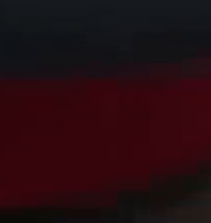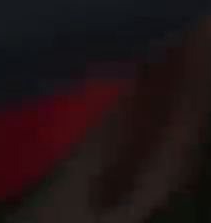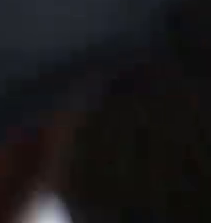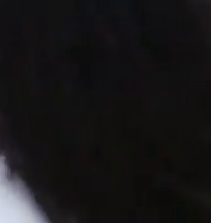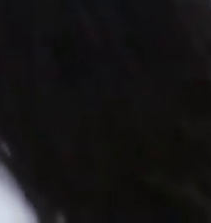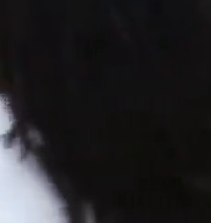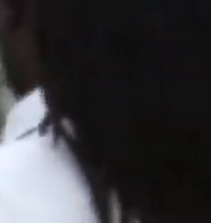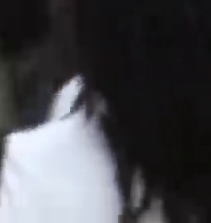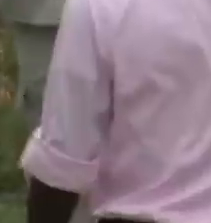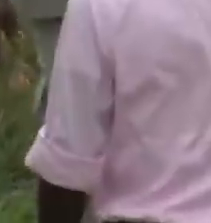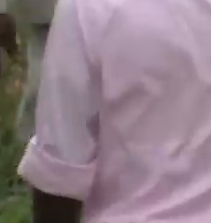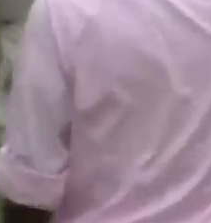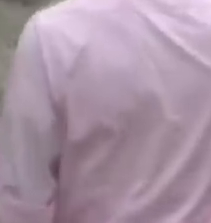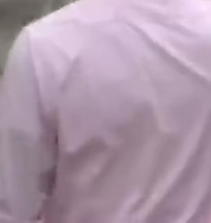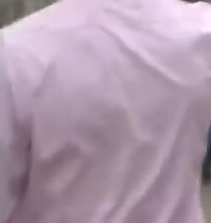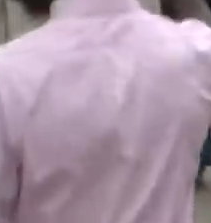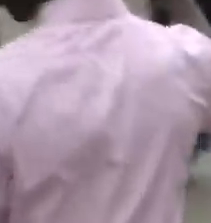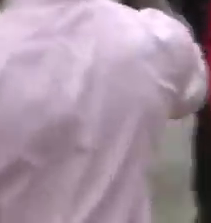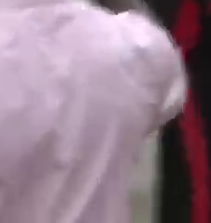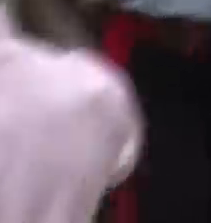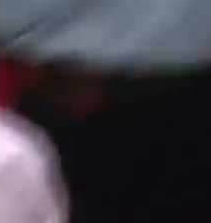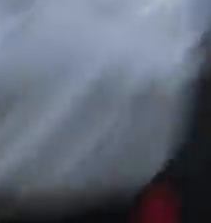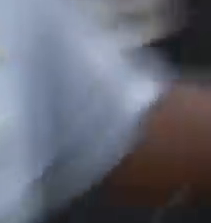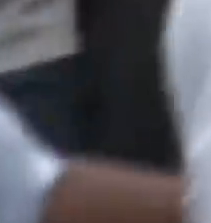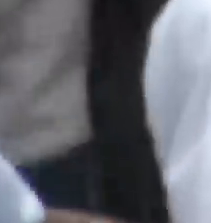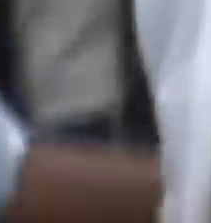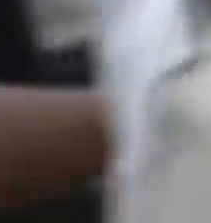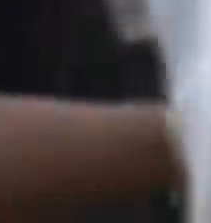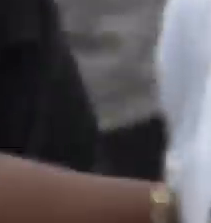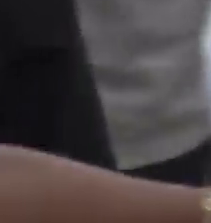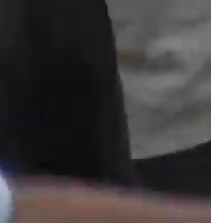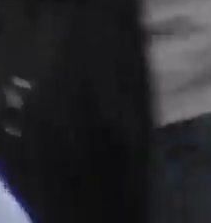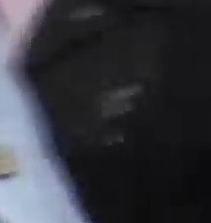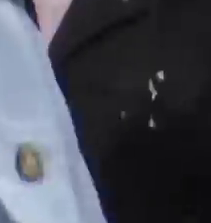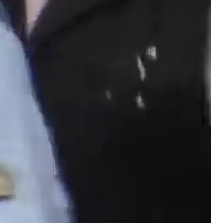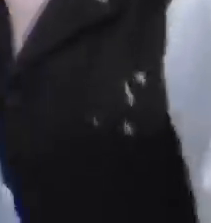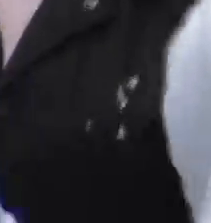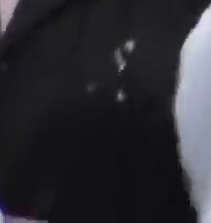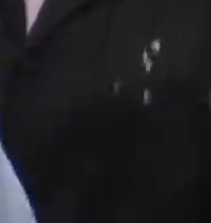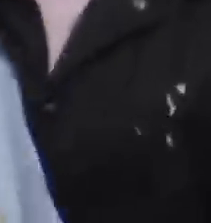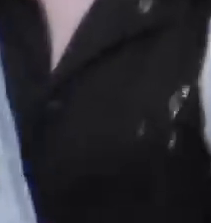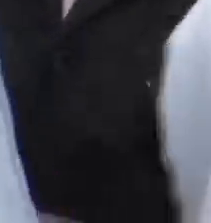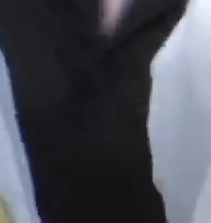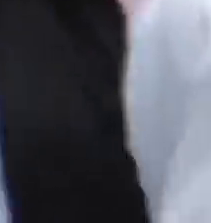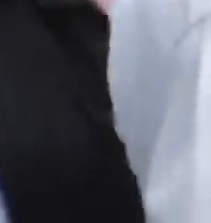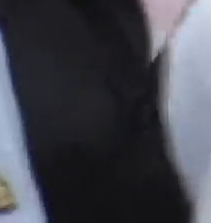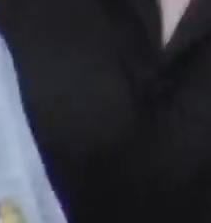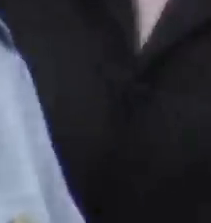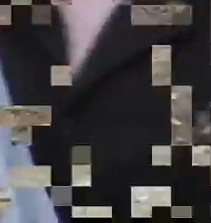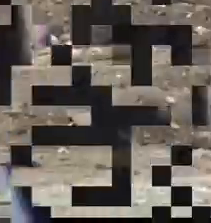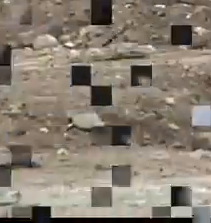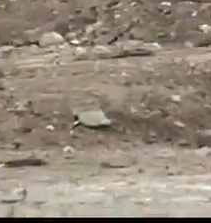From the airport to the drug court, their huge drug stash police are linking to a former fellow officer.